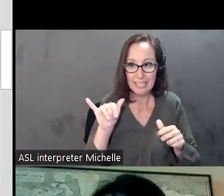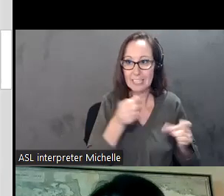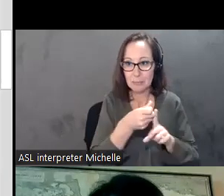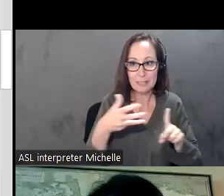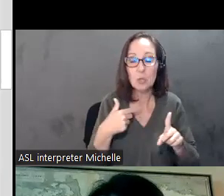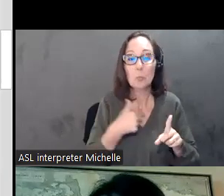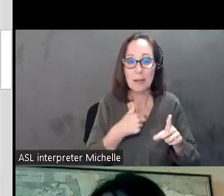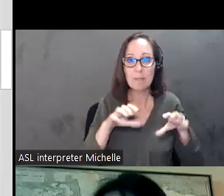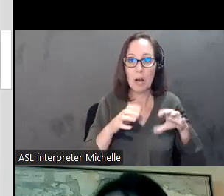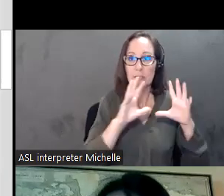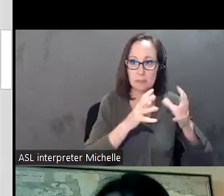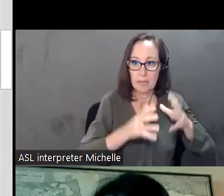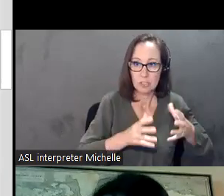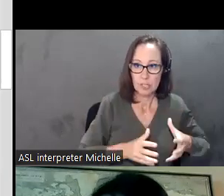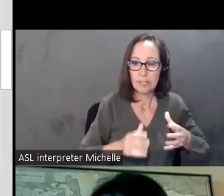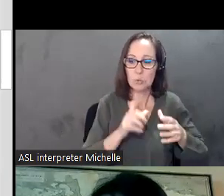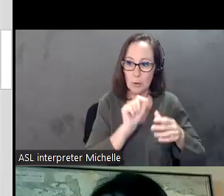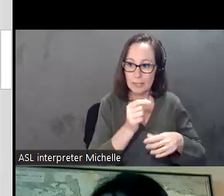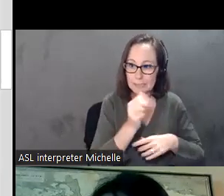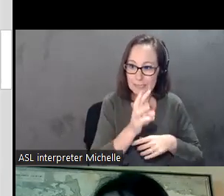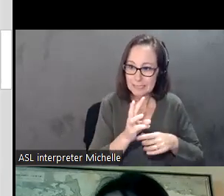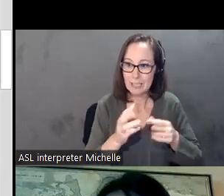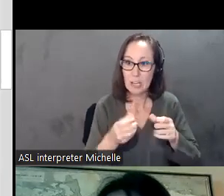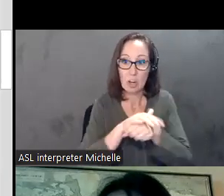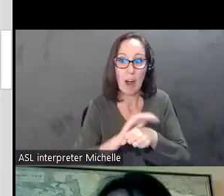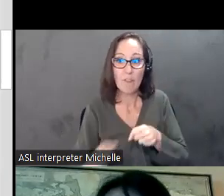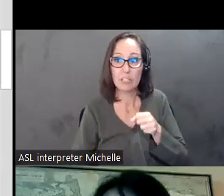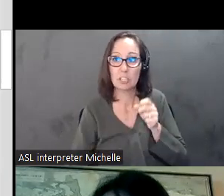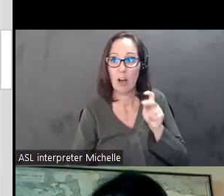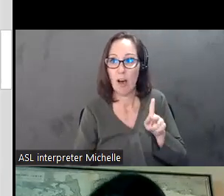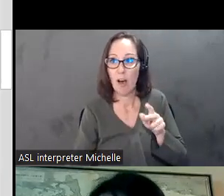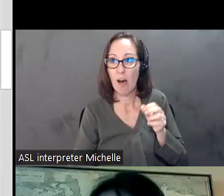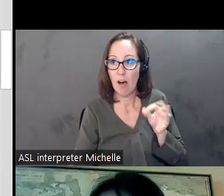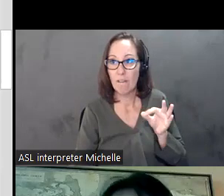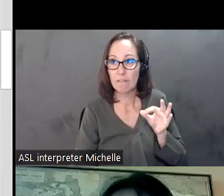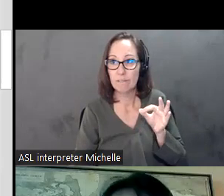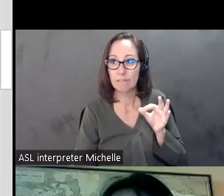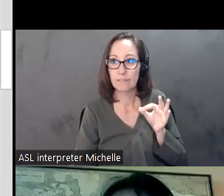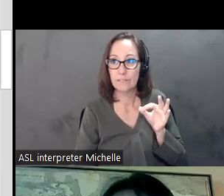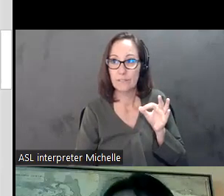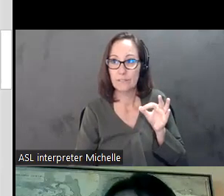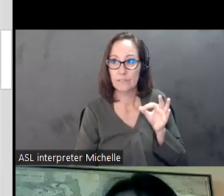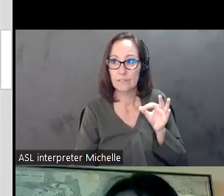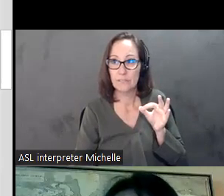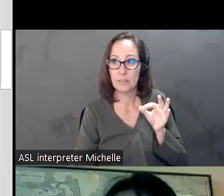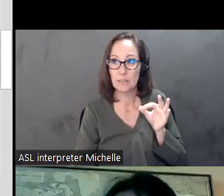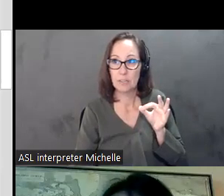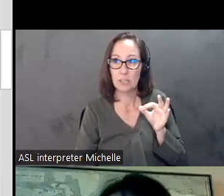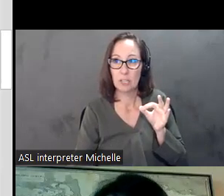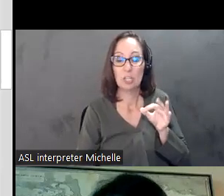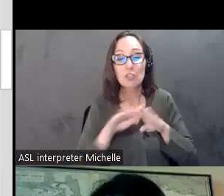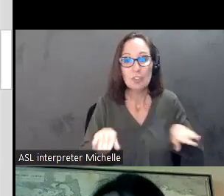In 2016, we expanded coverage to children under the age of 19. And just previously